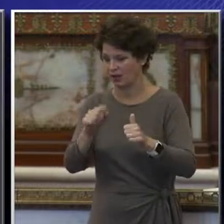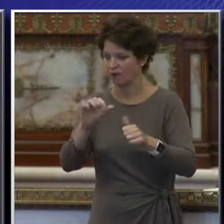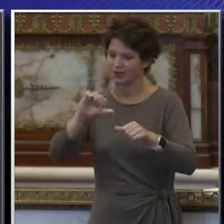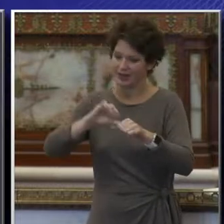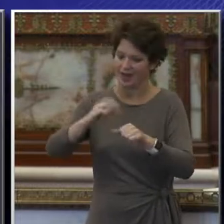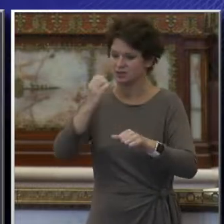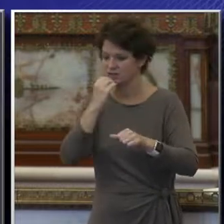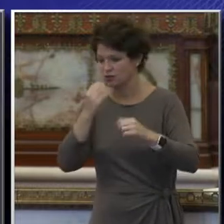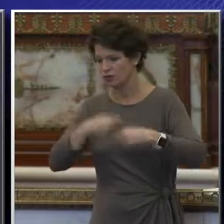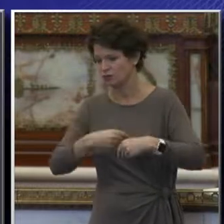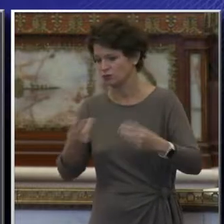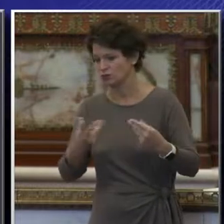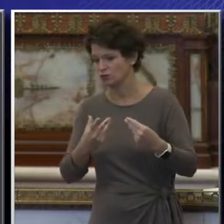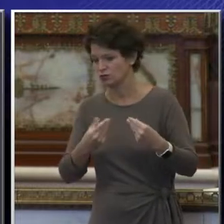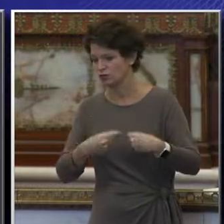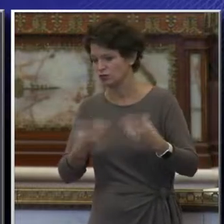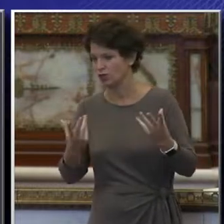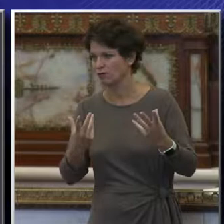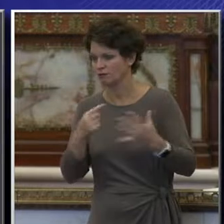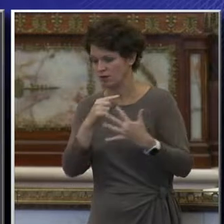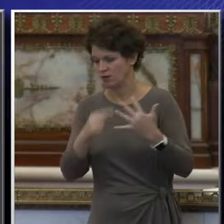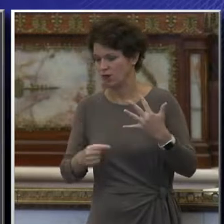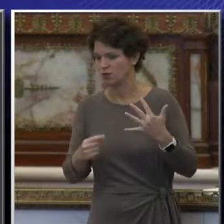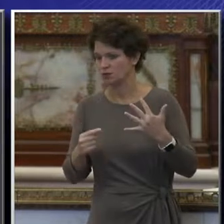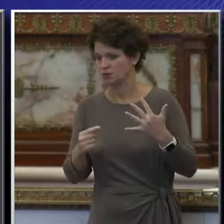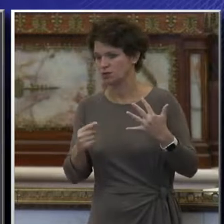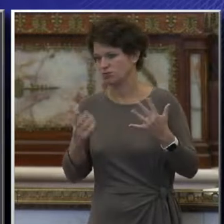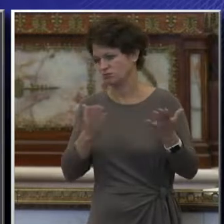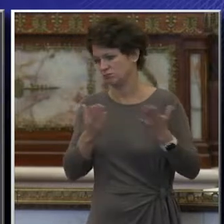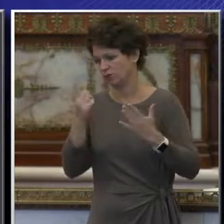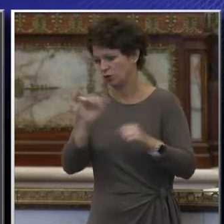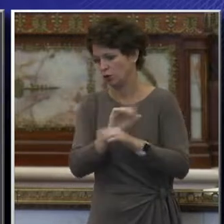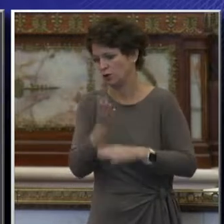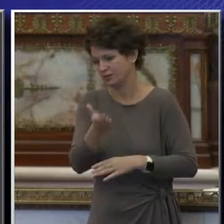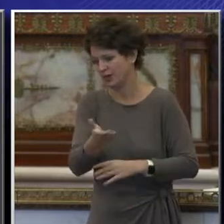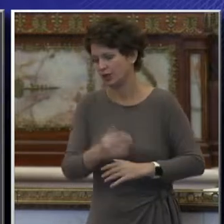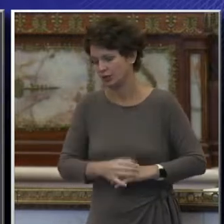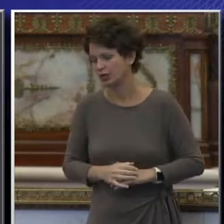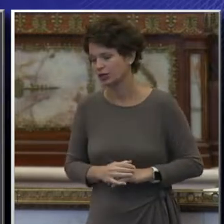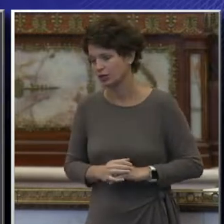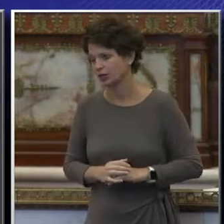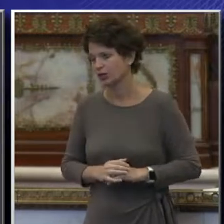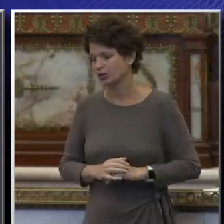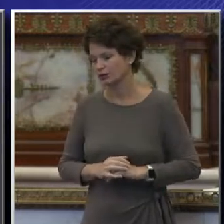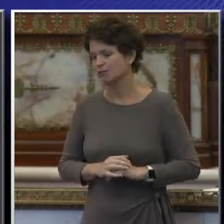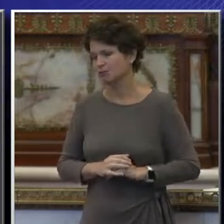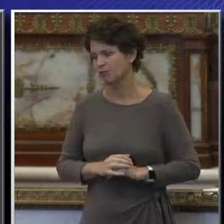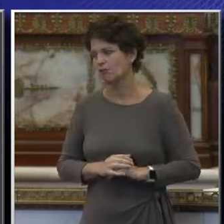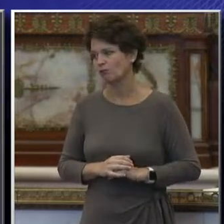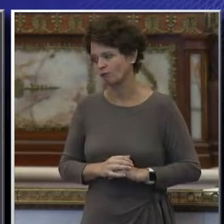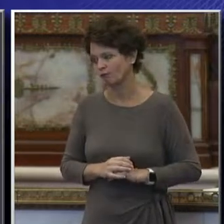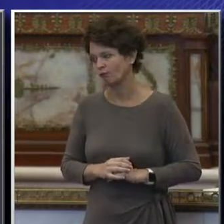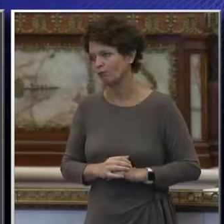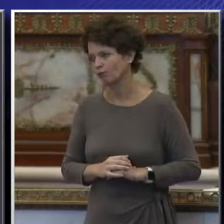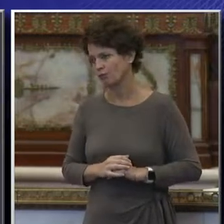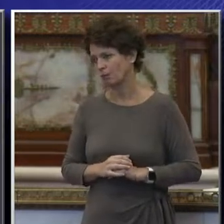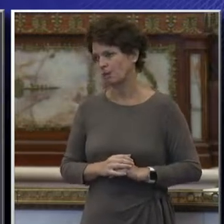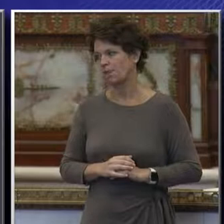able to serve, you know, those services for the workers that are there working in the park.